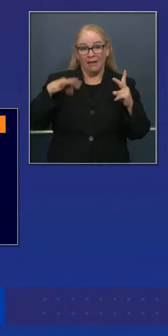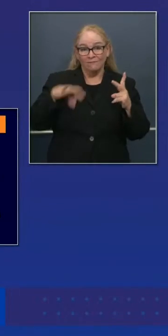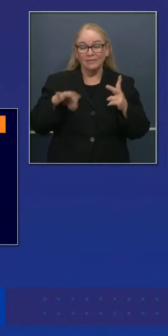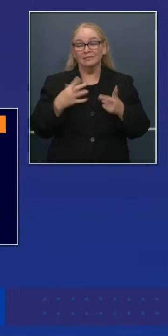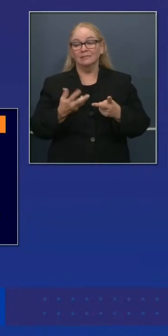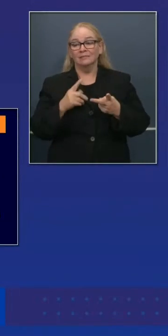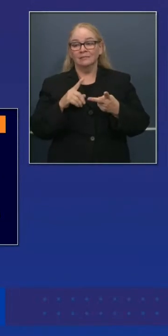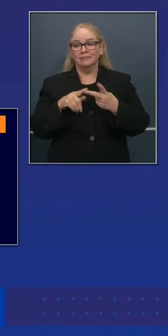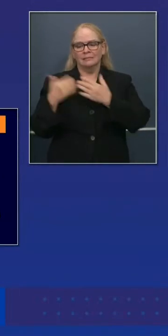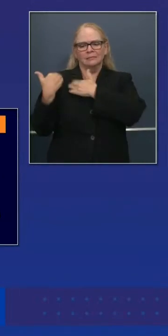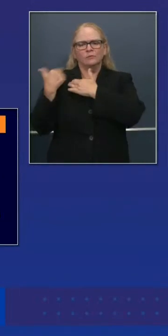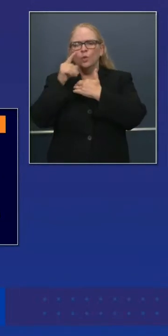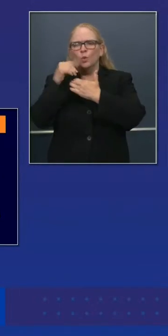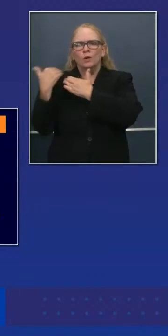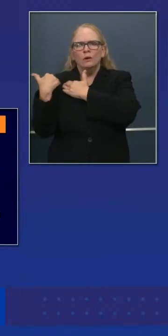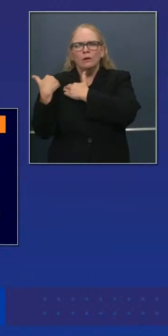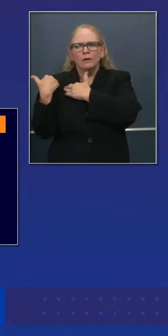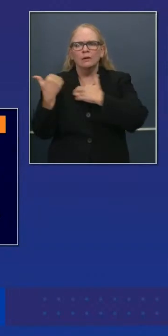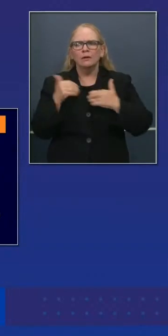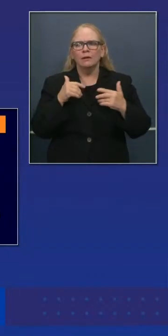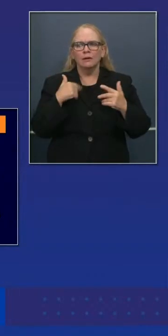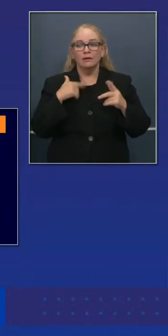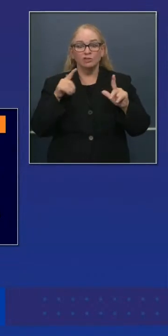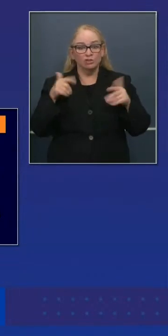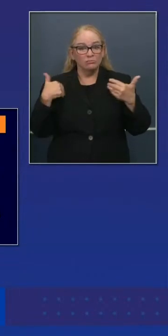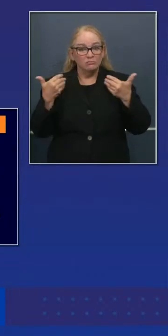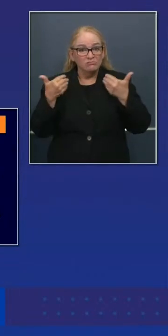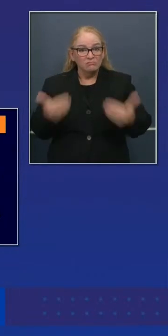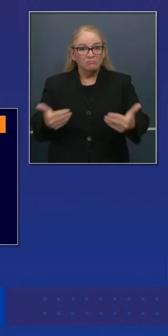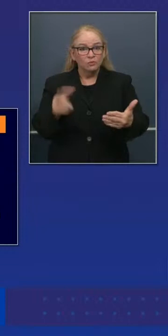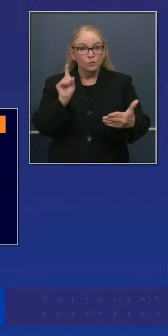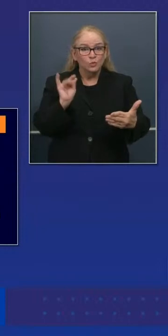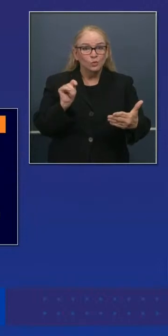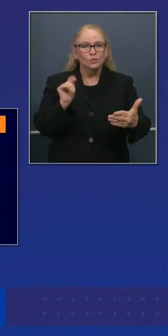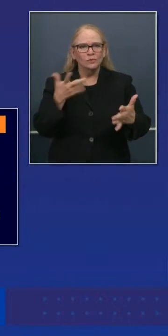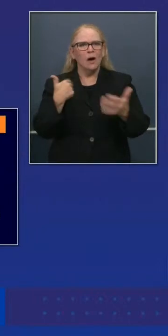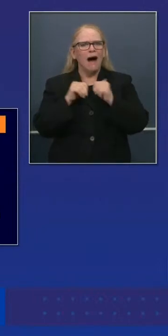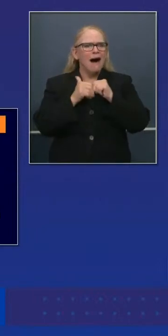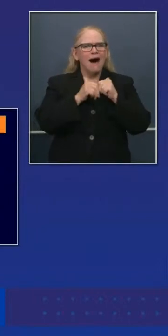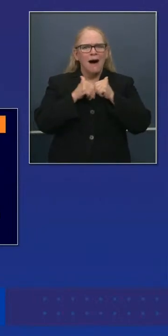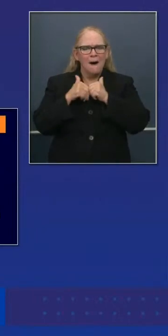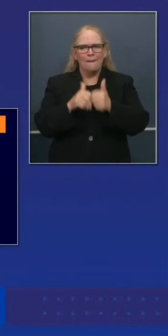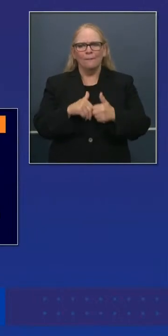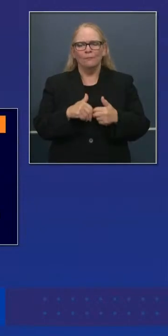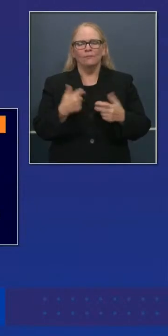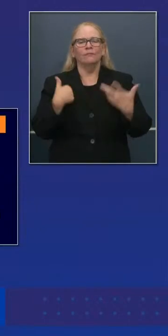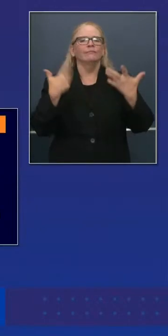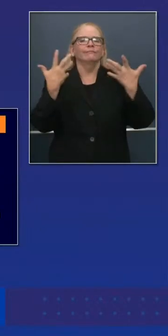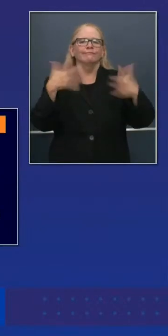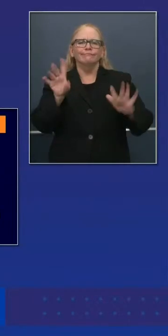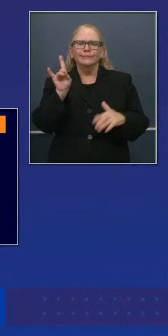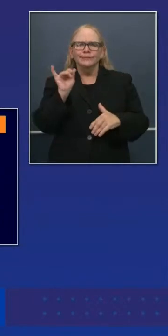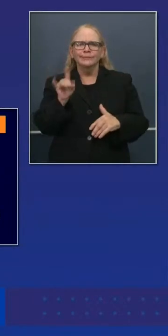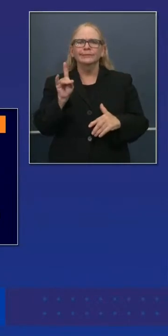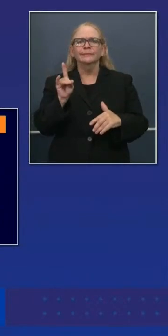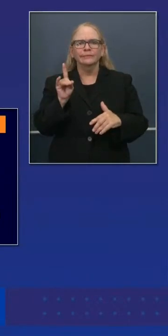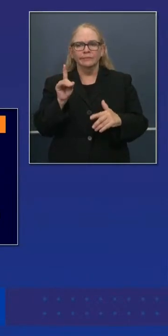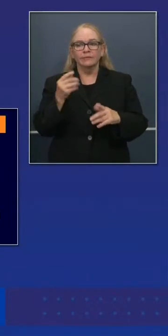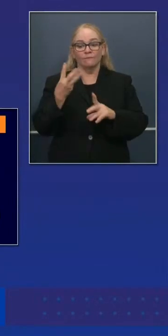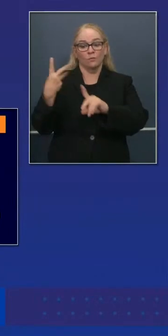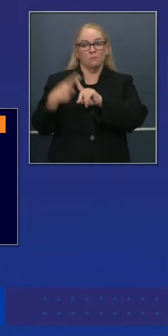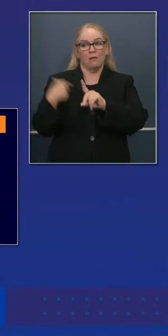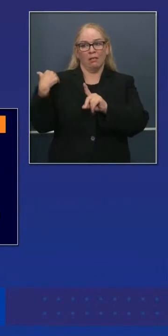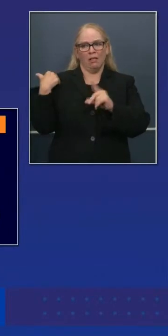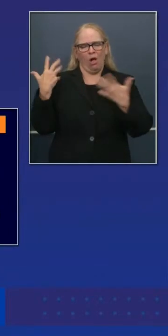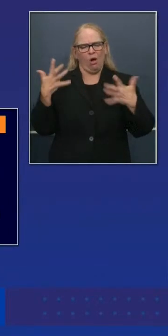advancing the program. While we've not been shy for many, many months in our desire and our advocacy to see